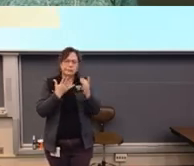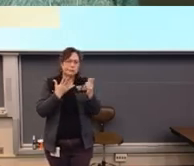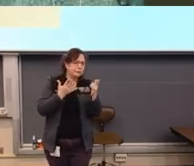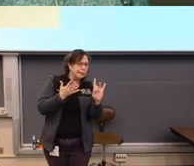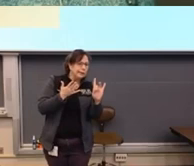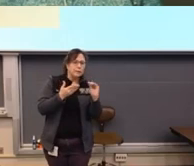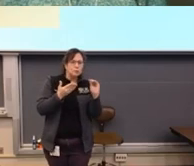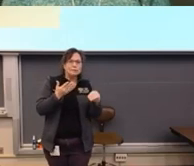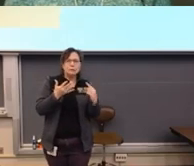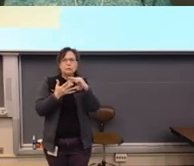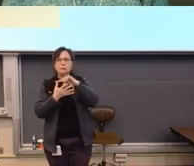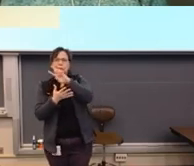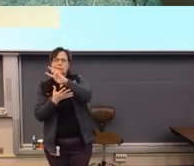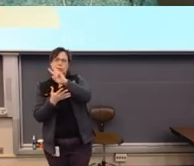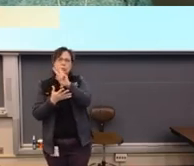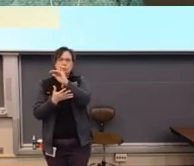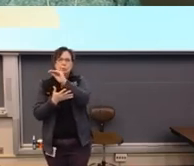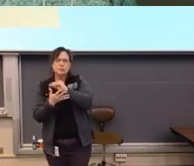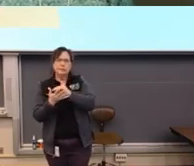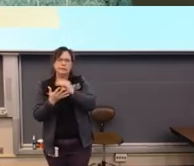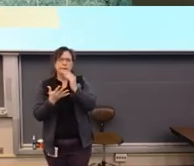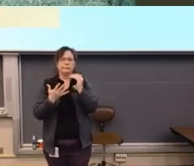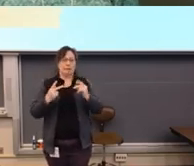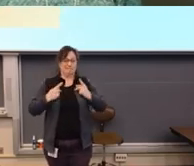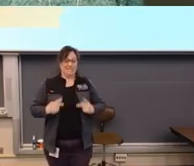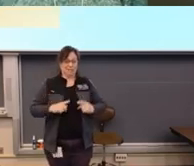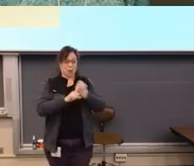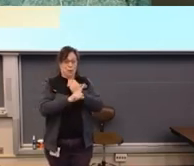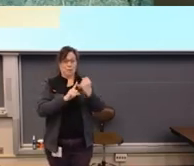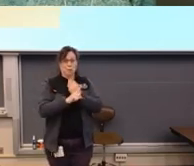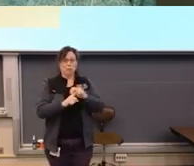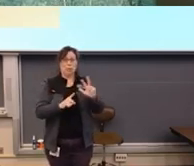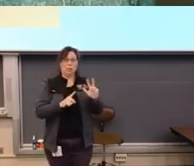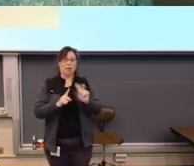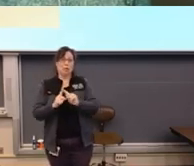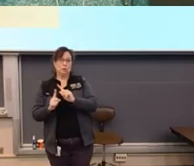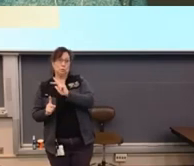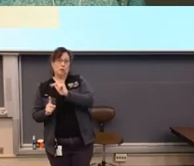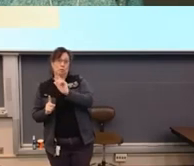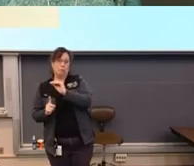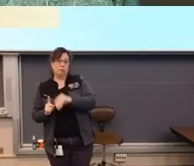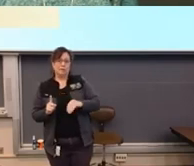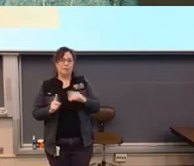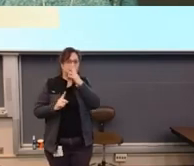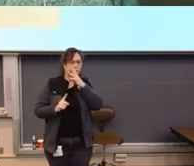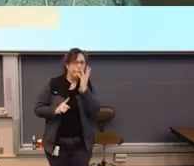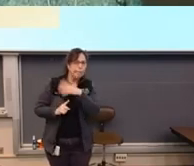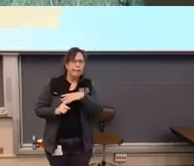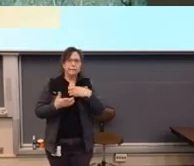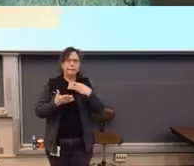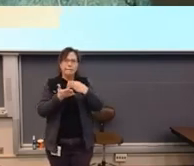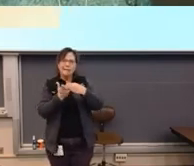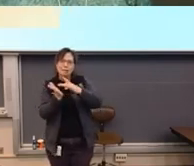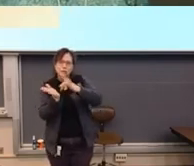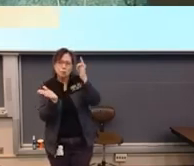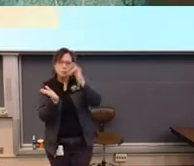abuse, physical abuse, 3 to 23%, neglect, financial exploitation,